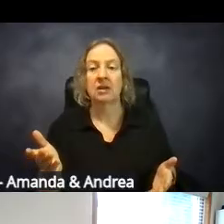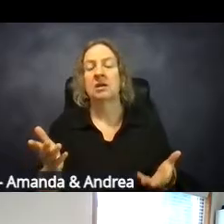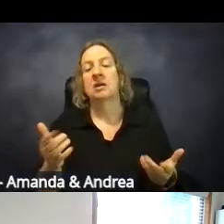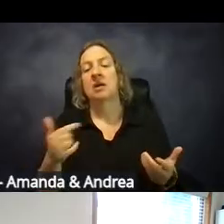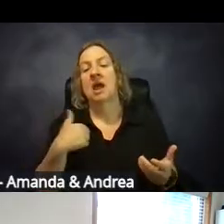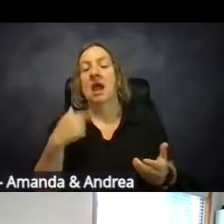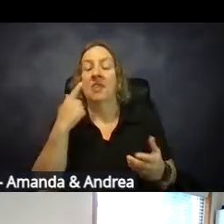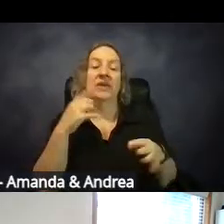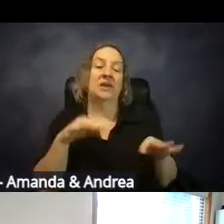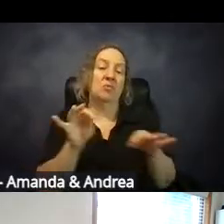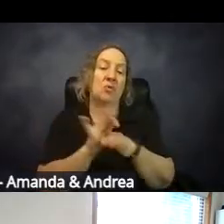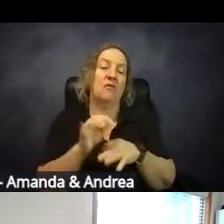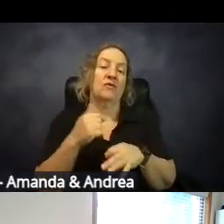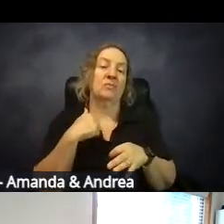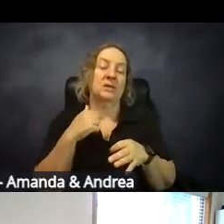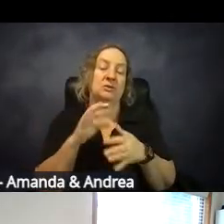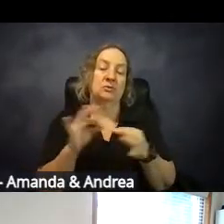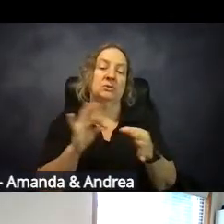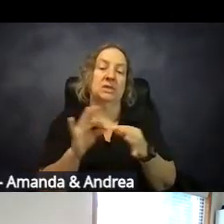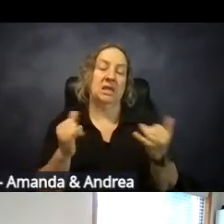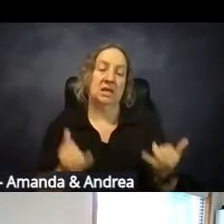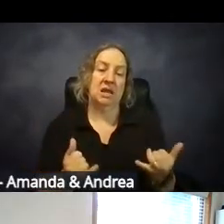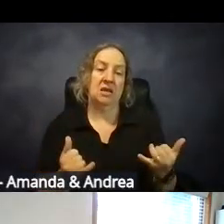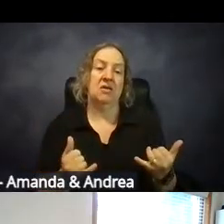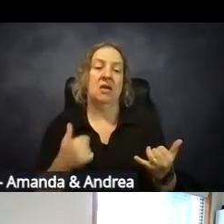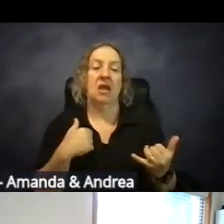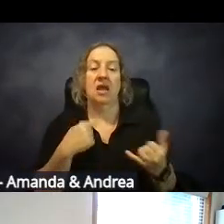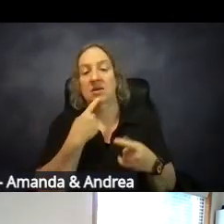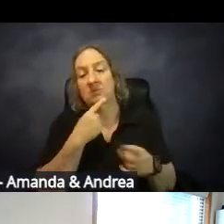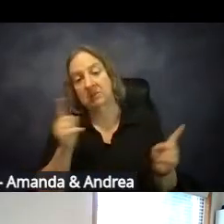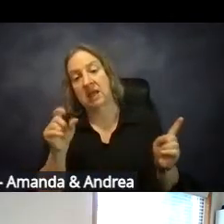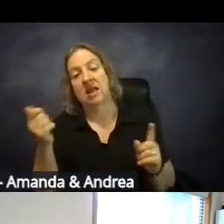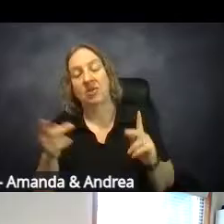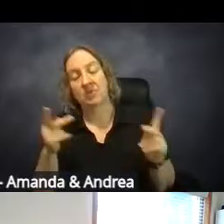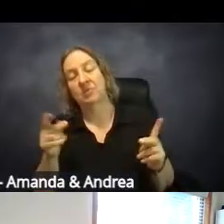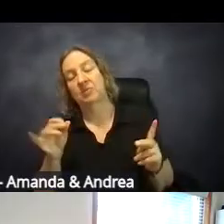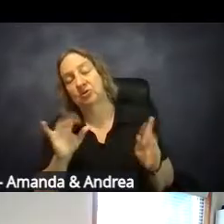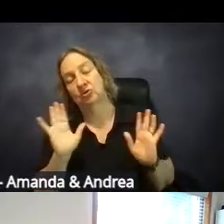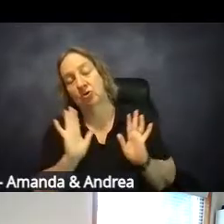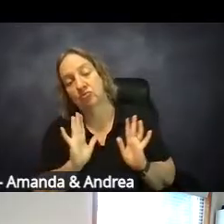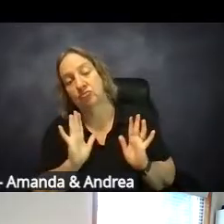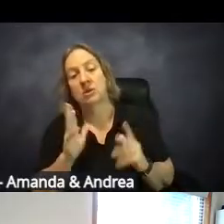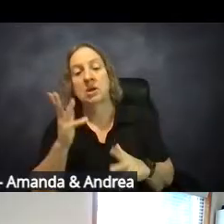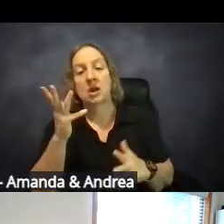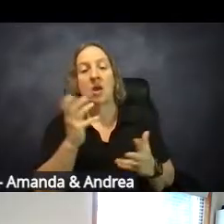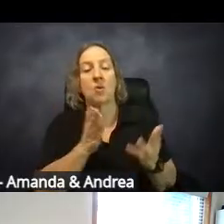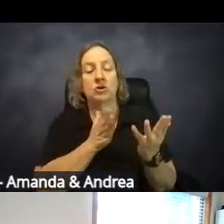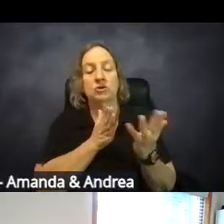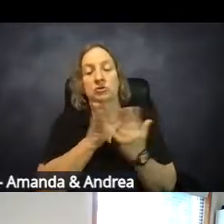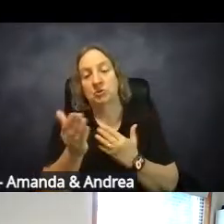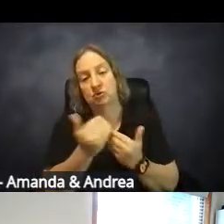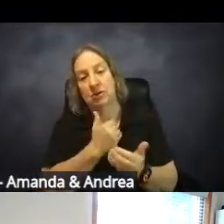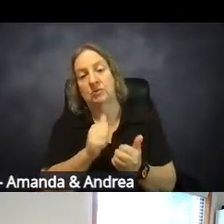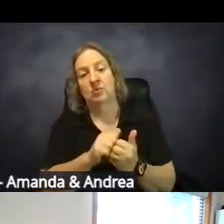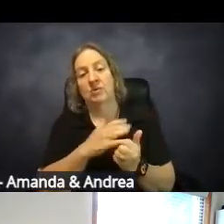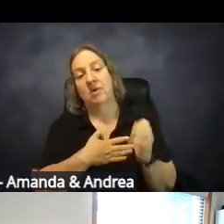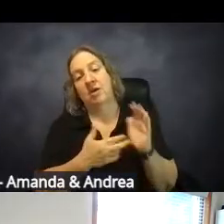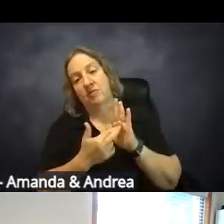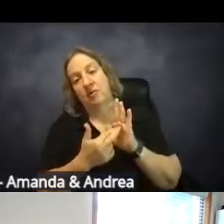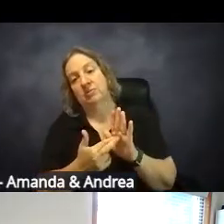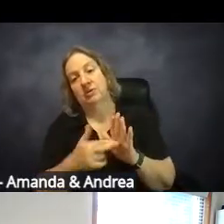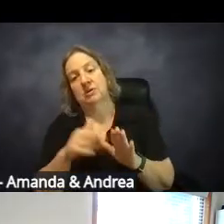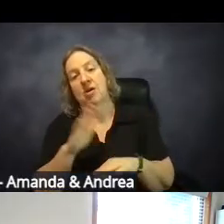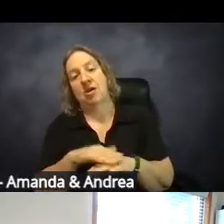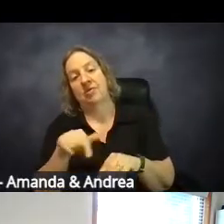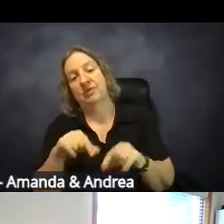it's important for me to say that here. I am saying it to others too. So I just wanted to be transparent with my representation on this group.